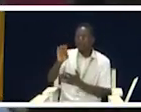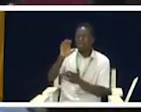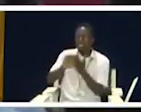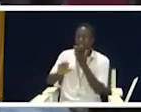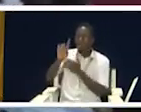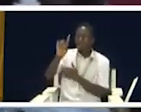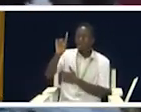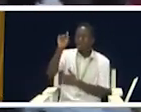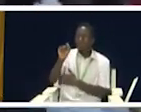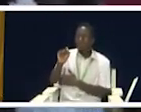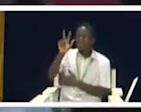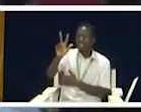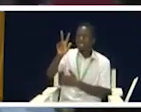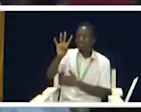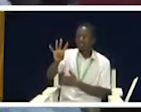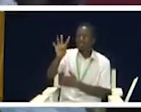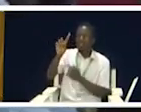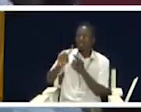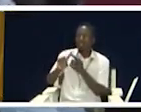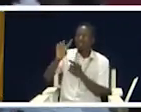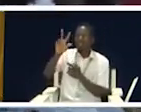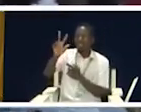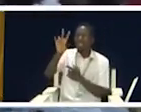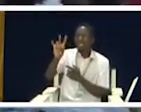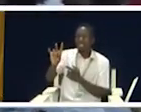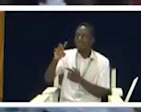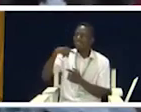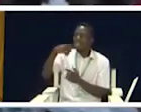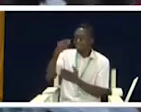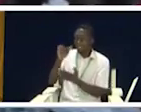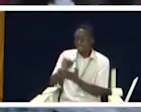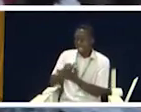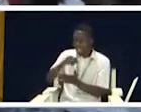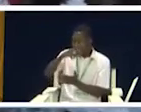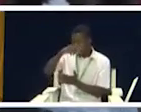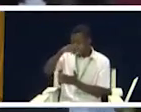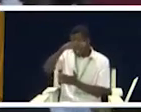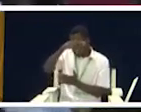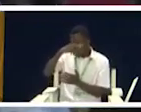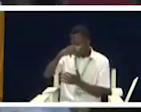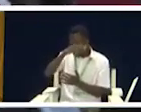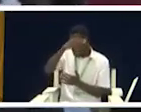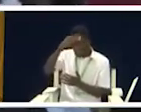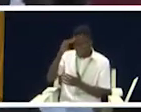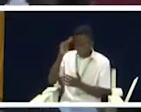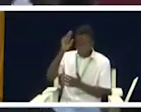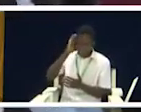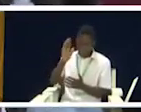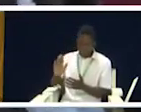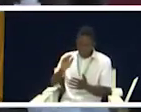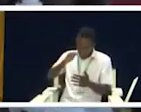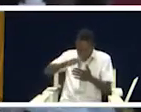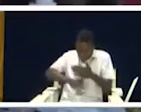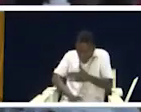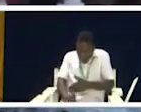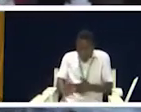37. And the angel announced that, Mary, you shall bring forth a Savior. Mary said, how shall this thing